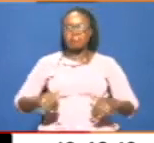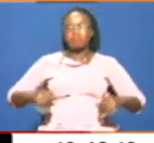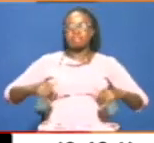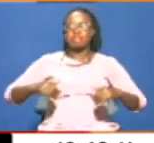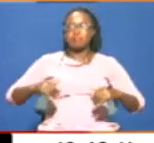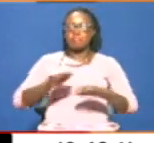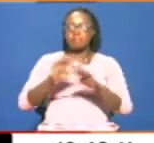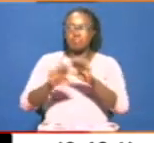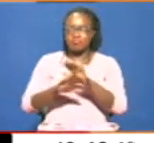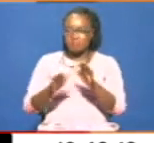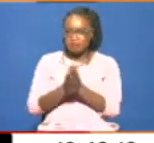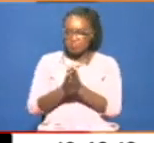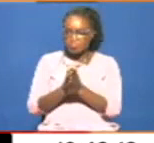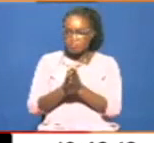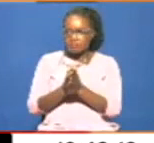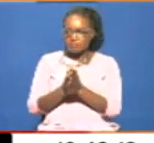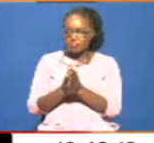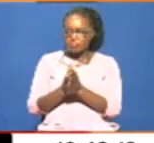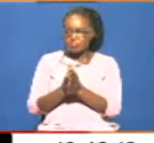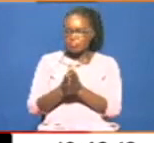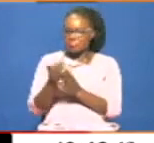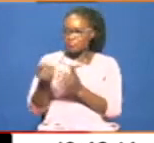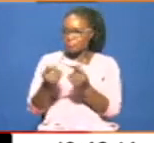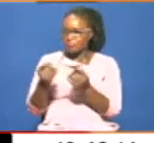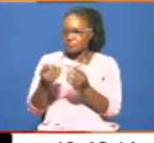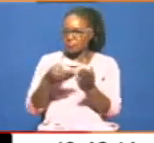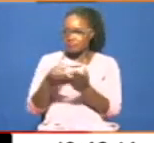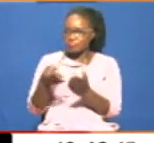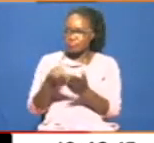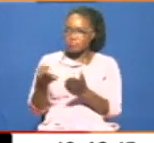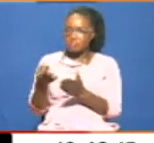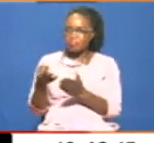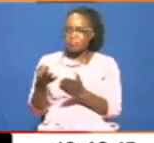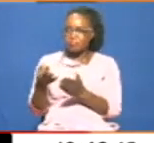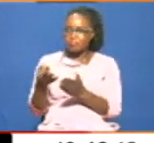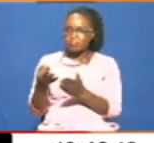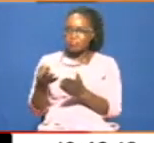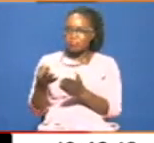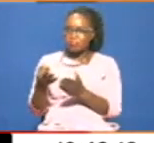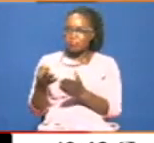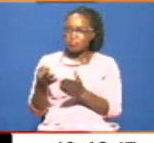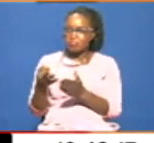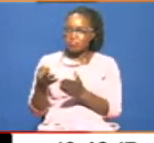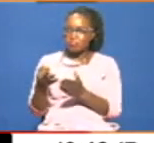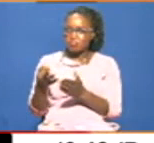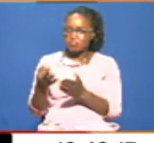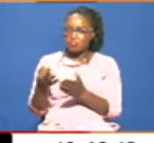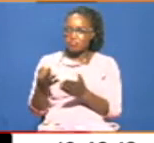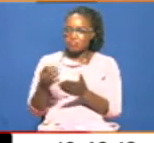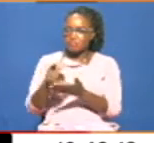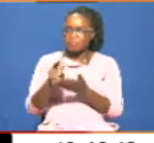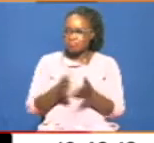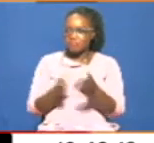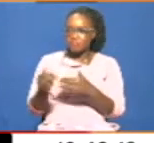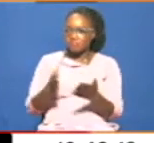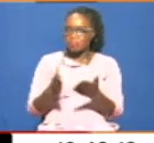to the microfinances. Mm-hmm. So through these various product loans, there's an opportunity. It